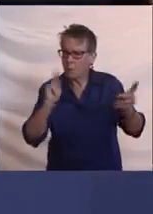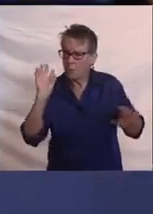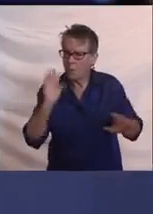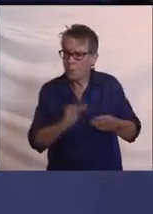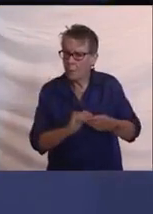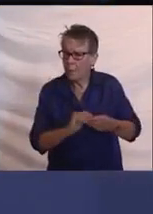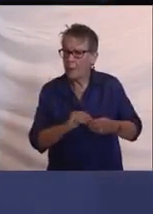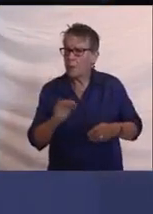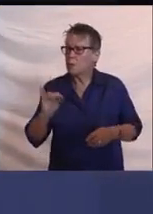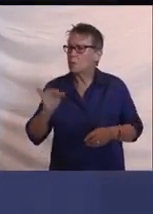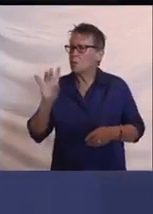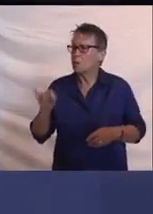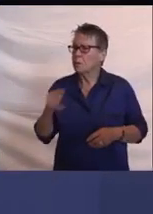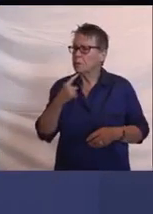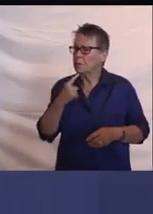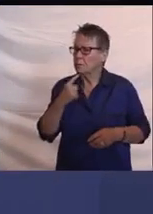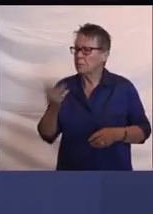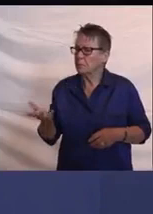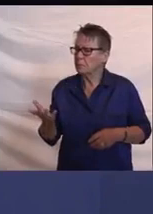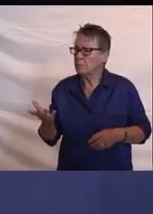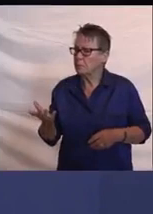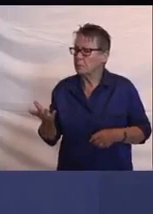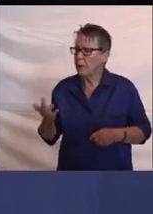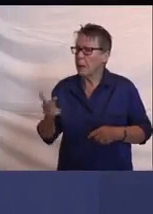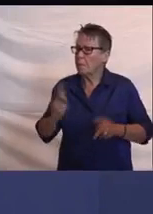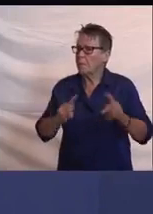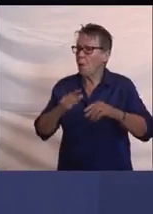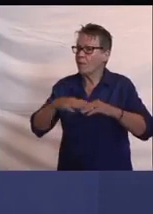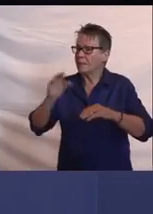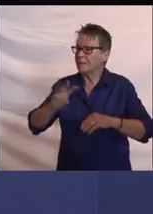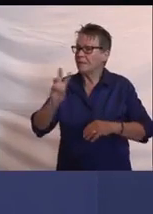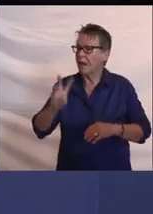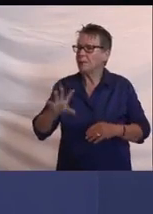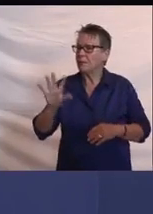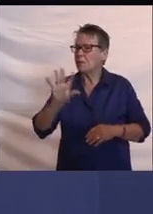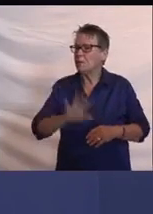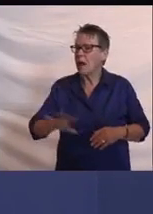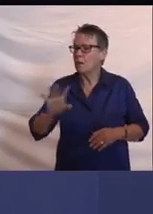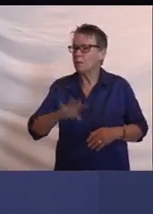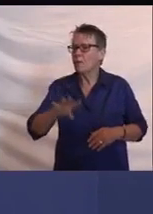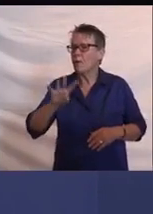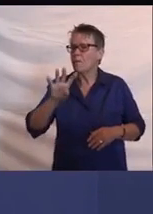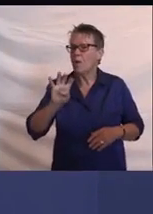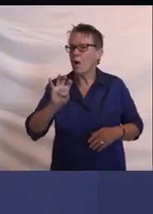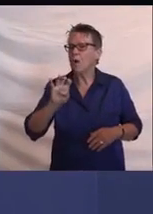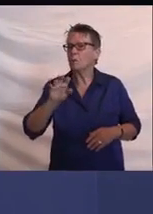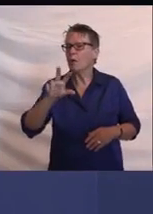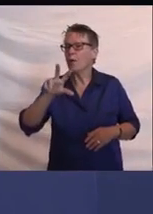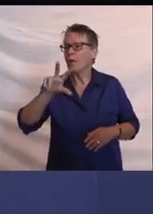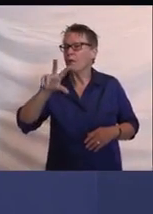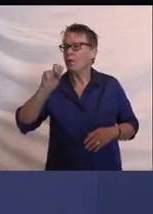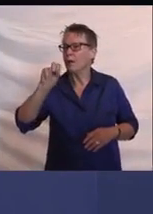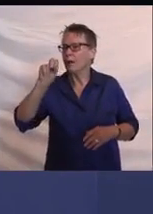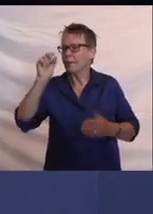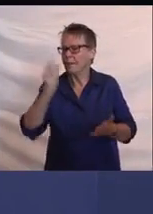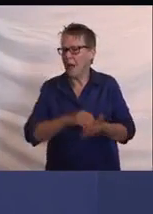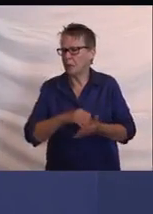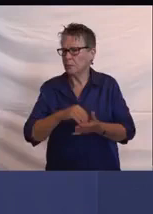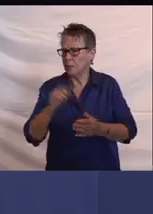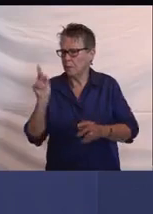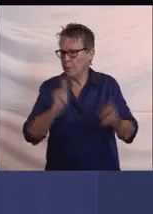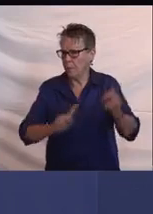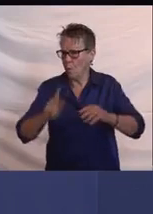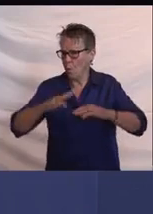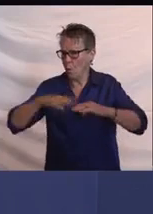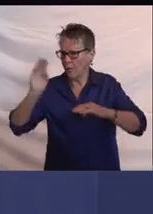65 plus individuals that received Pfizer would be about 430,000. If you look at high-risk individuals, if they move